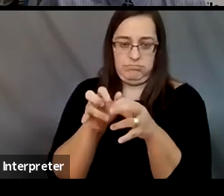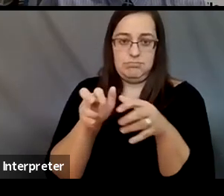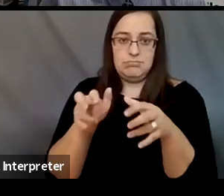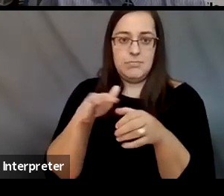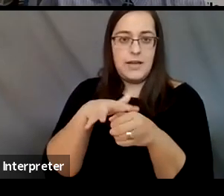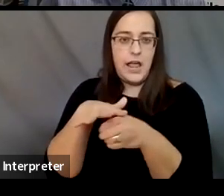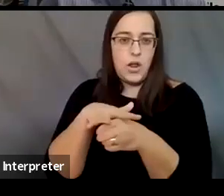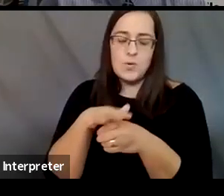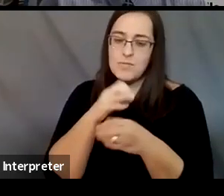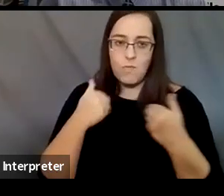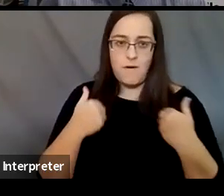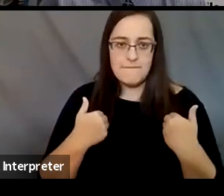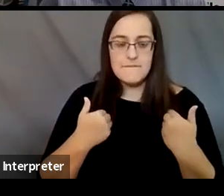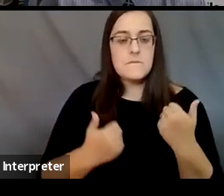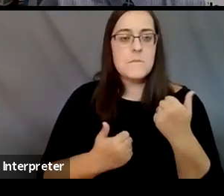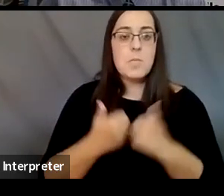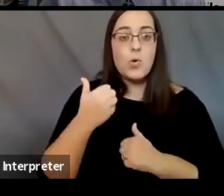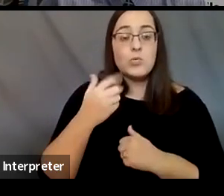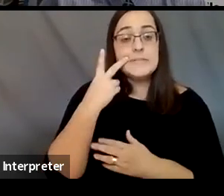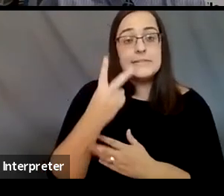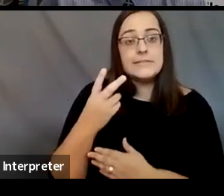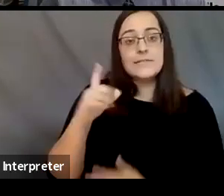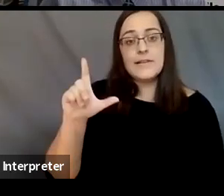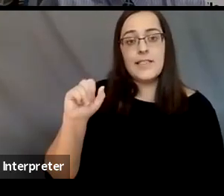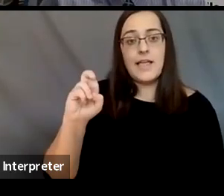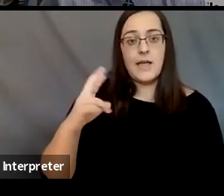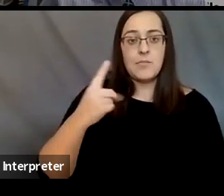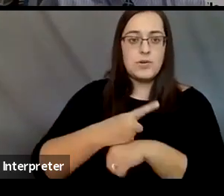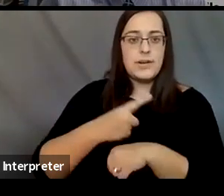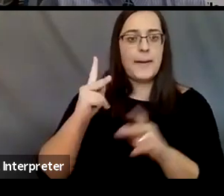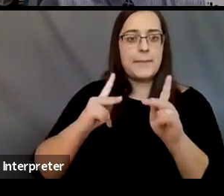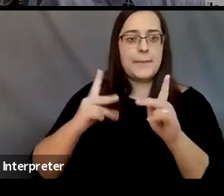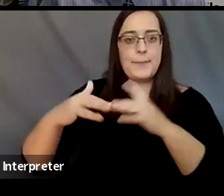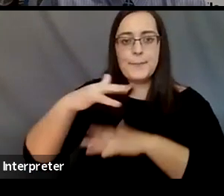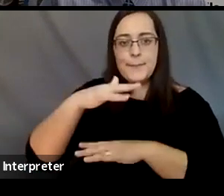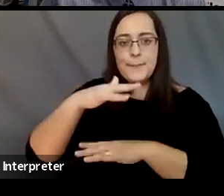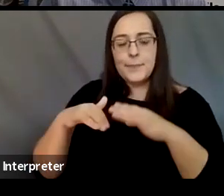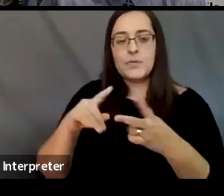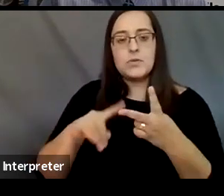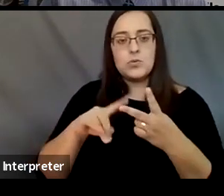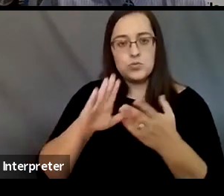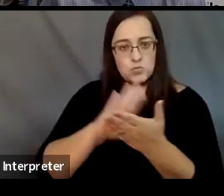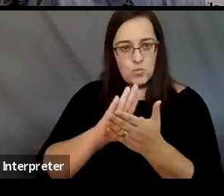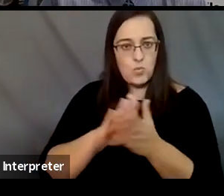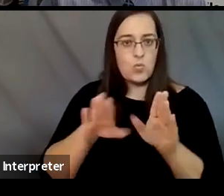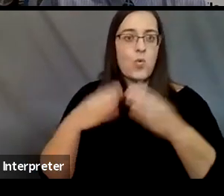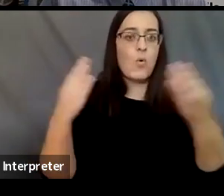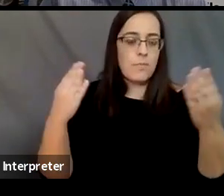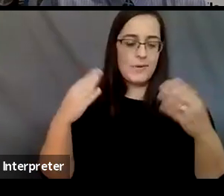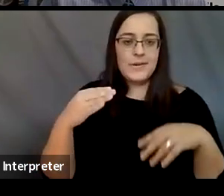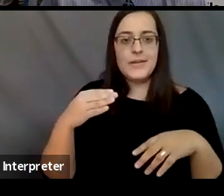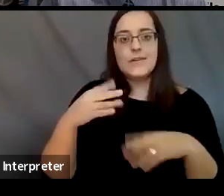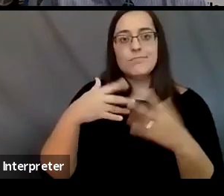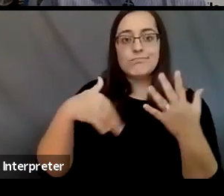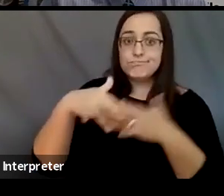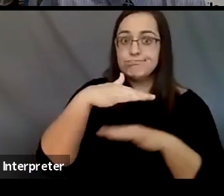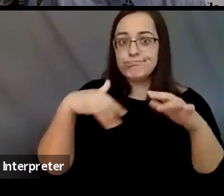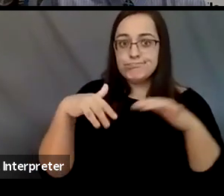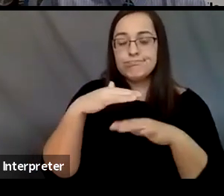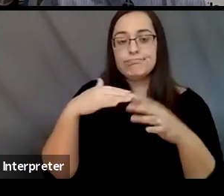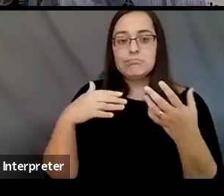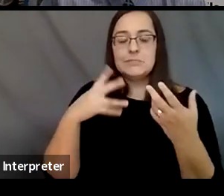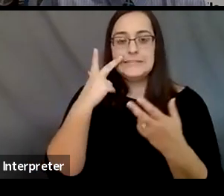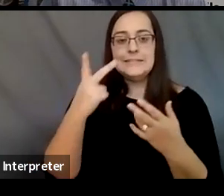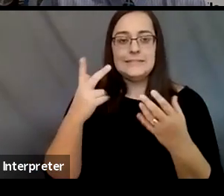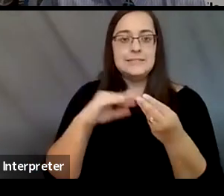seeing right now are from Labor Day and the opening of school and different gatherings. And